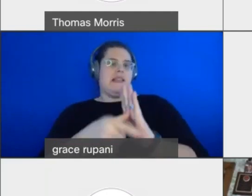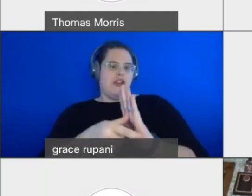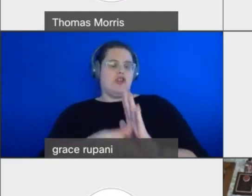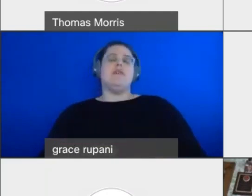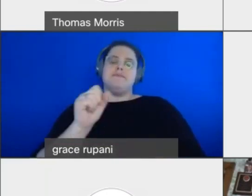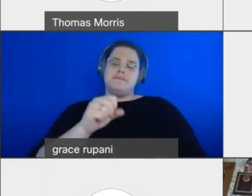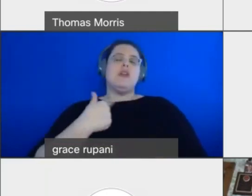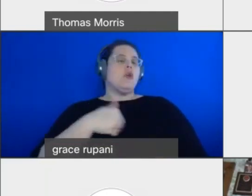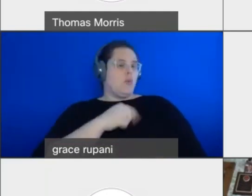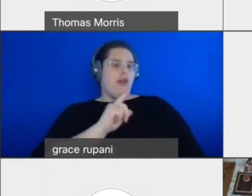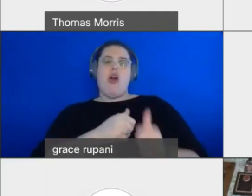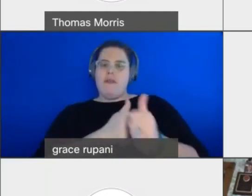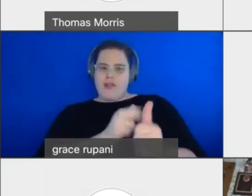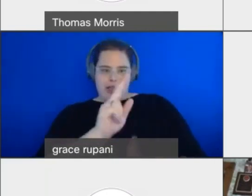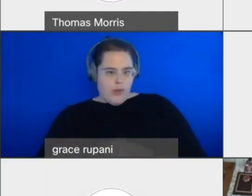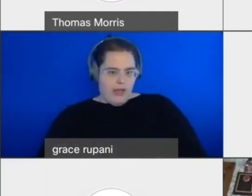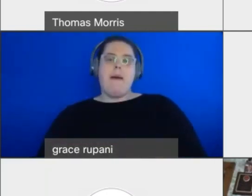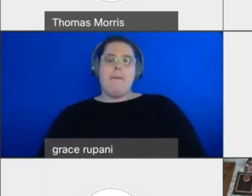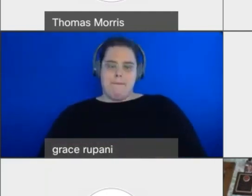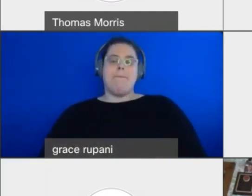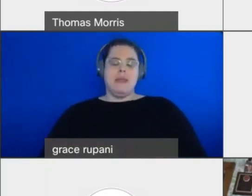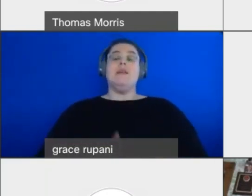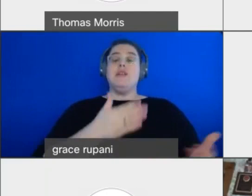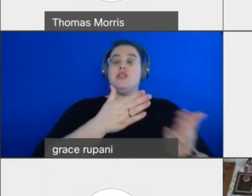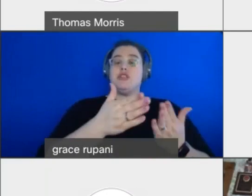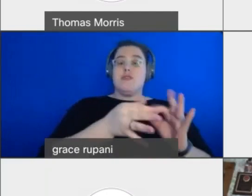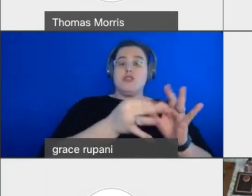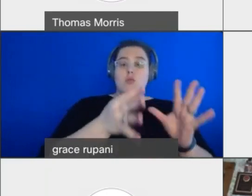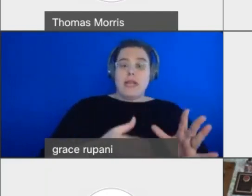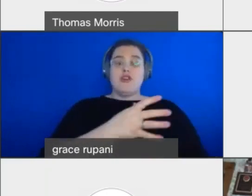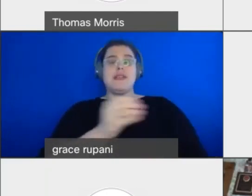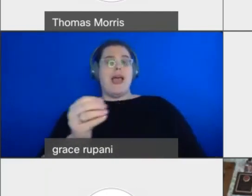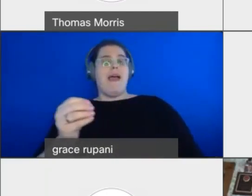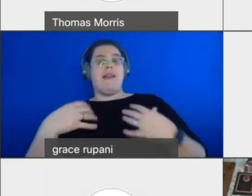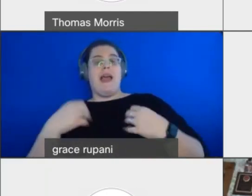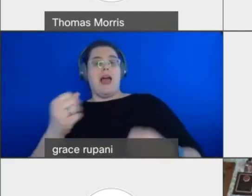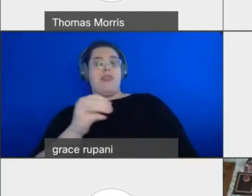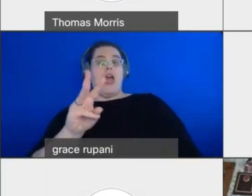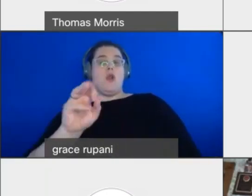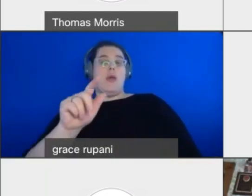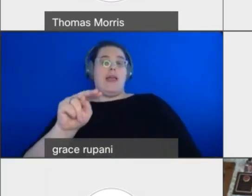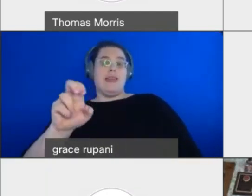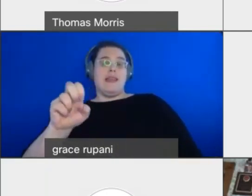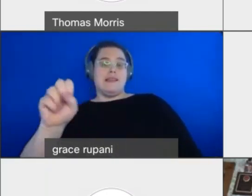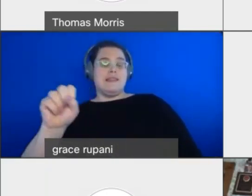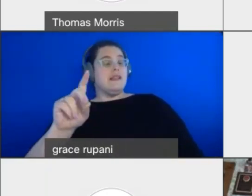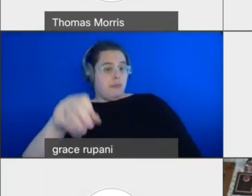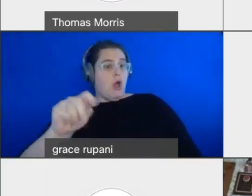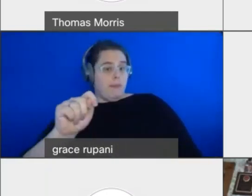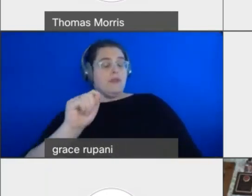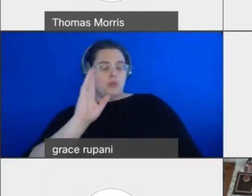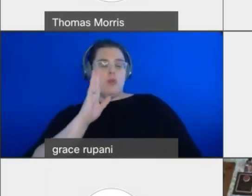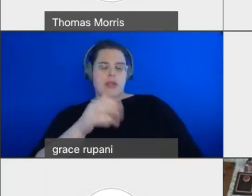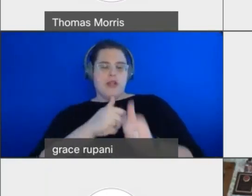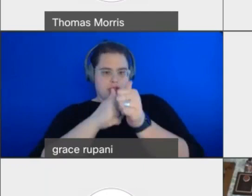service coordination and health and wellness, they'll be following up to track and then provide whatever kind of education